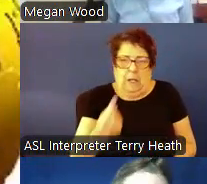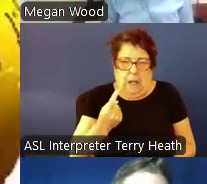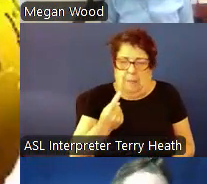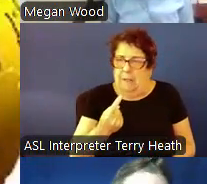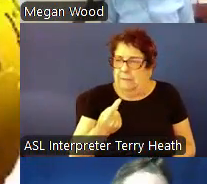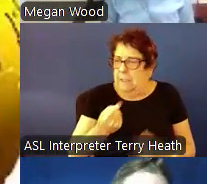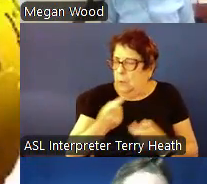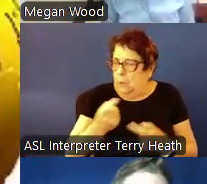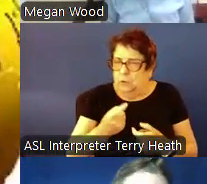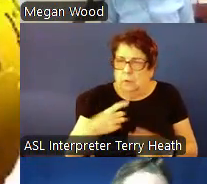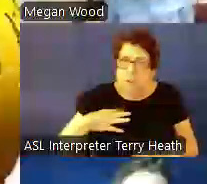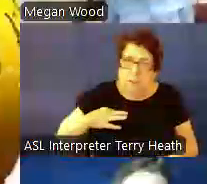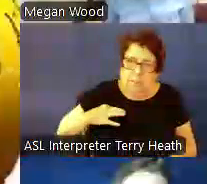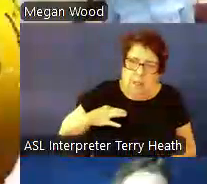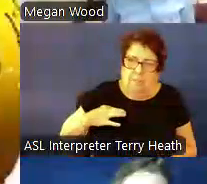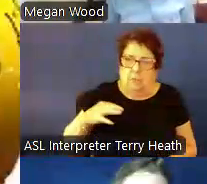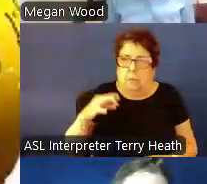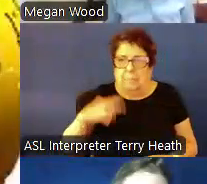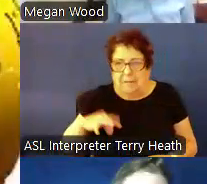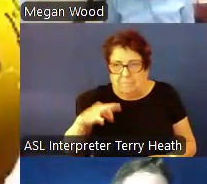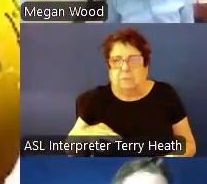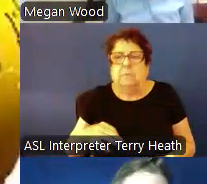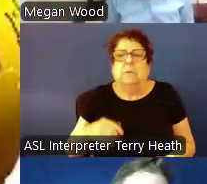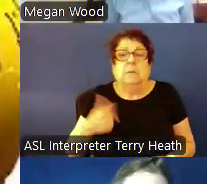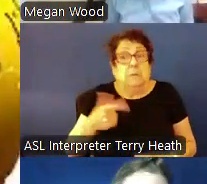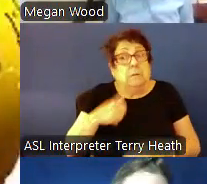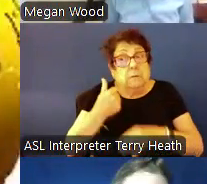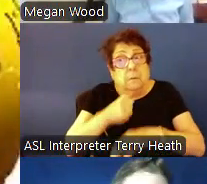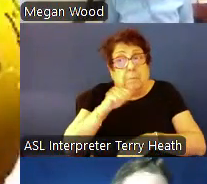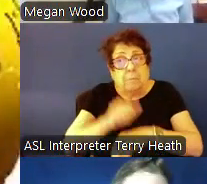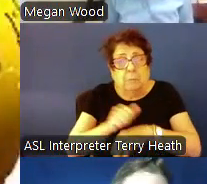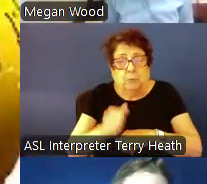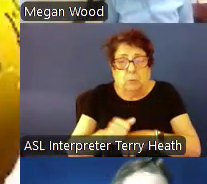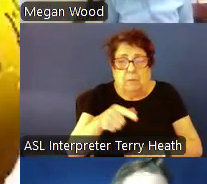And Megan actually has an outreach that's scheduled in the